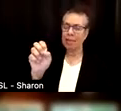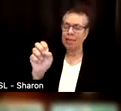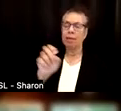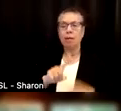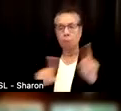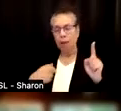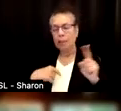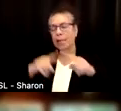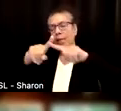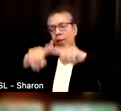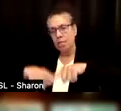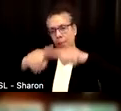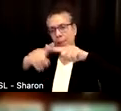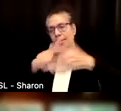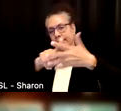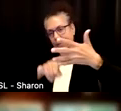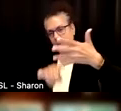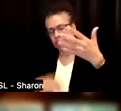lot of factors that go into it.